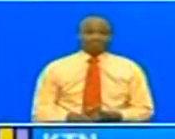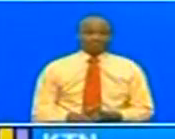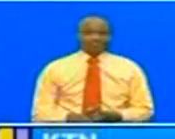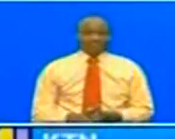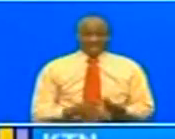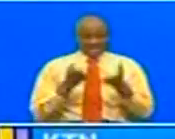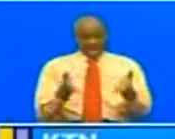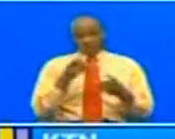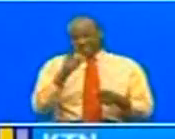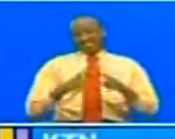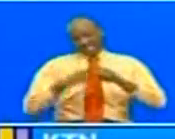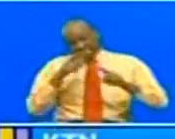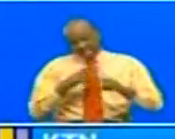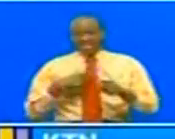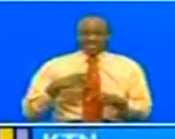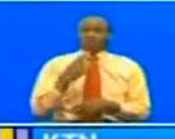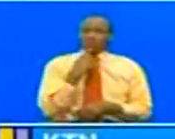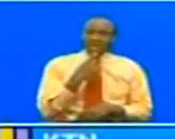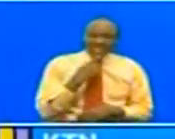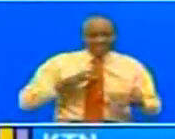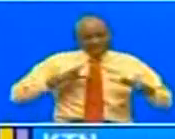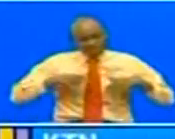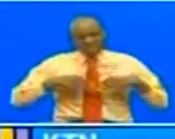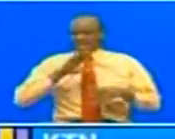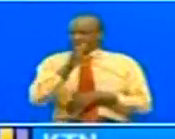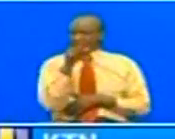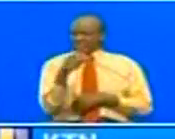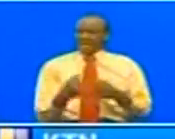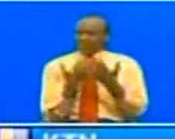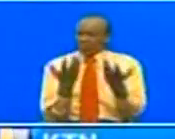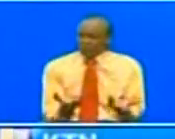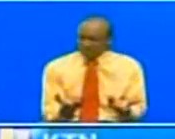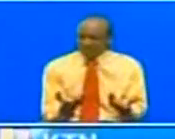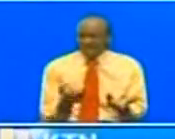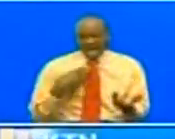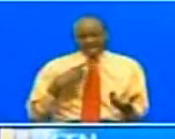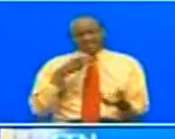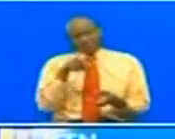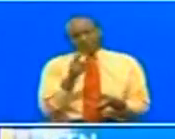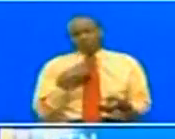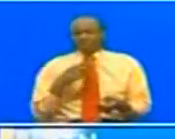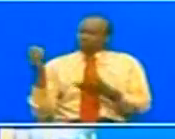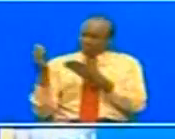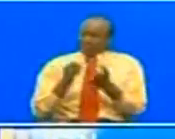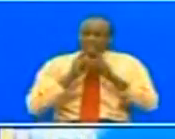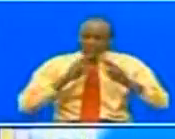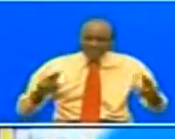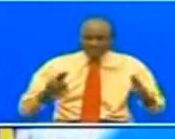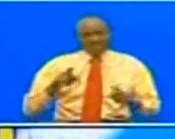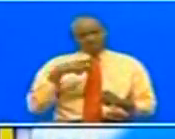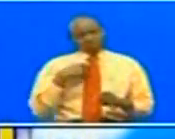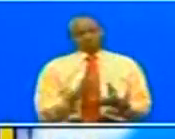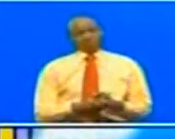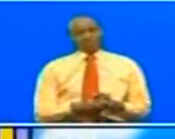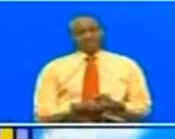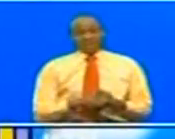Now, these killings in Turkana, Baringo and Samburu counties have been taking place despite concerted efforts to bring peace and find long-lasting